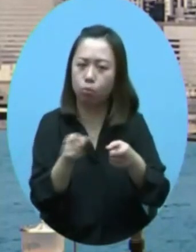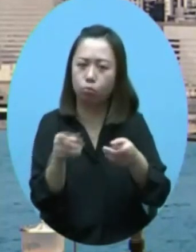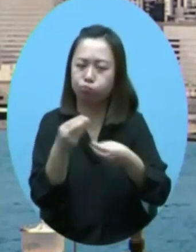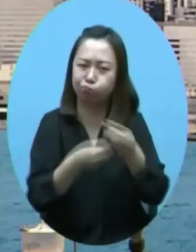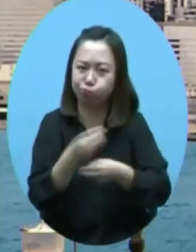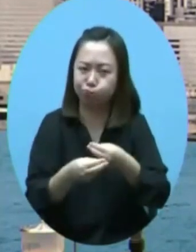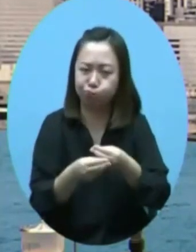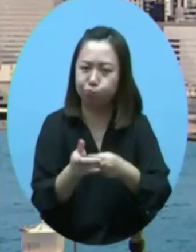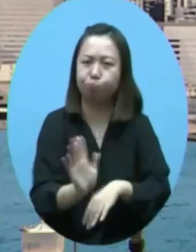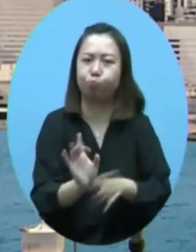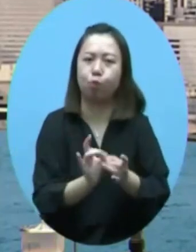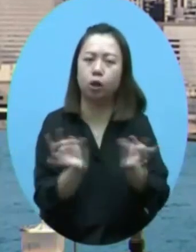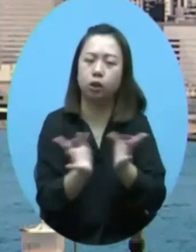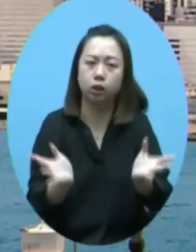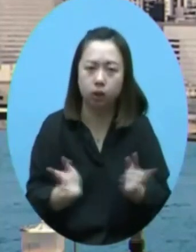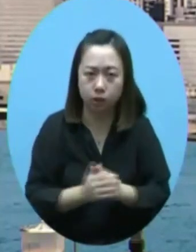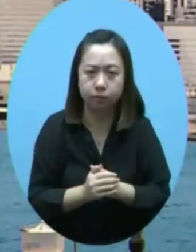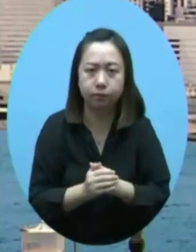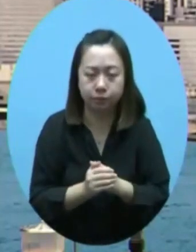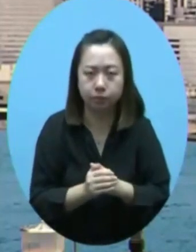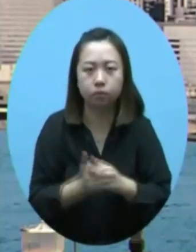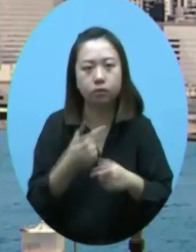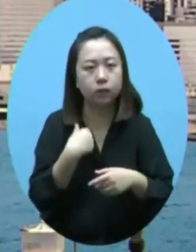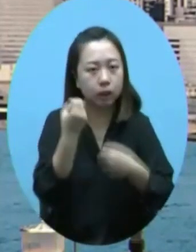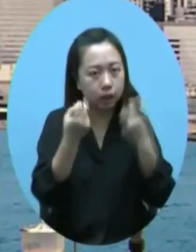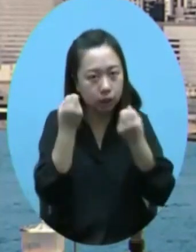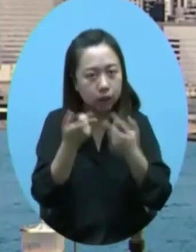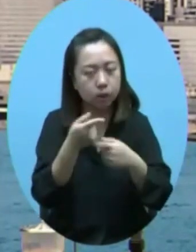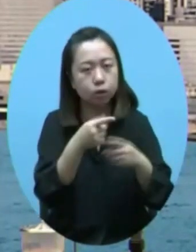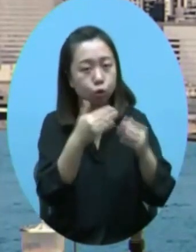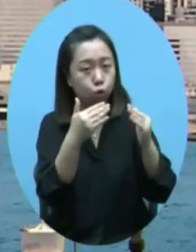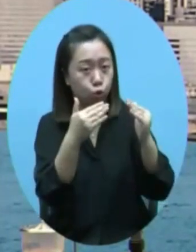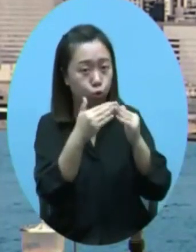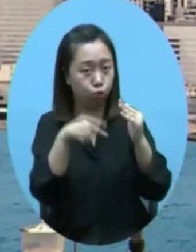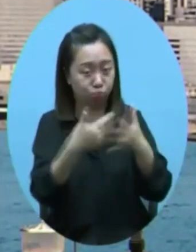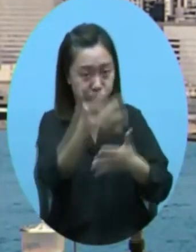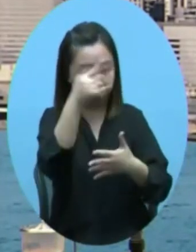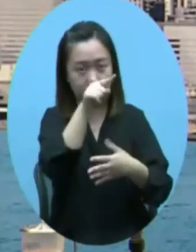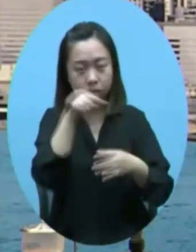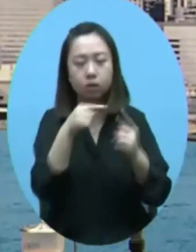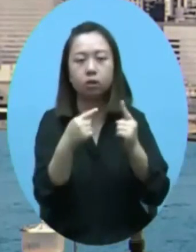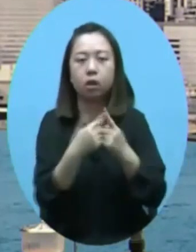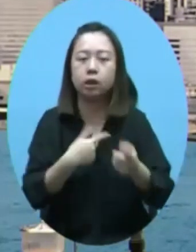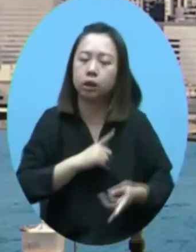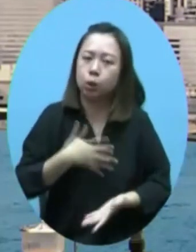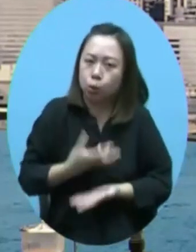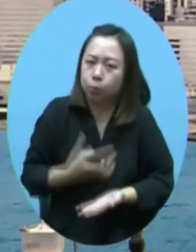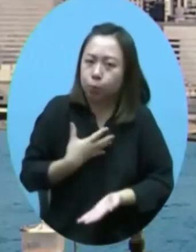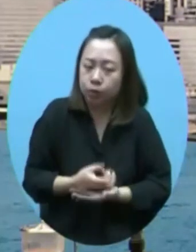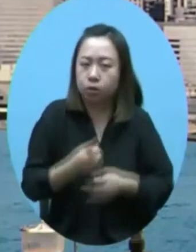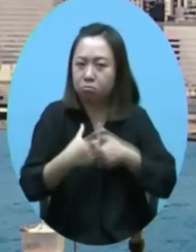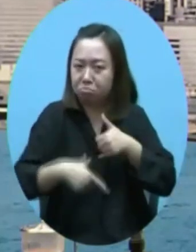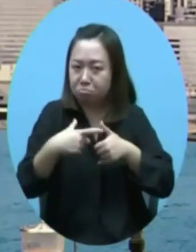of course we are advising the residents to keep a close monitor the health situation and